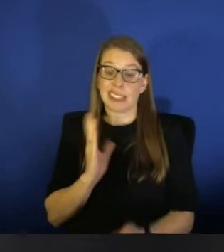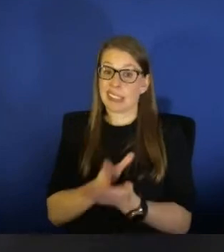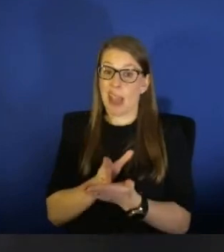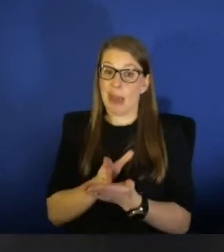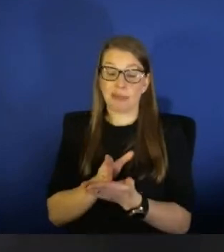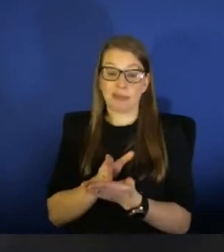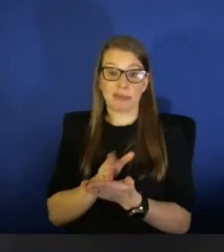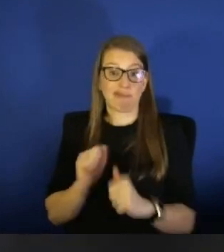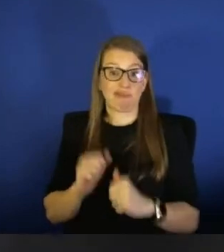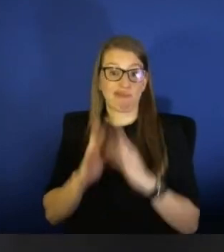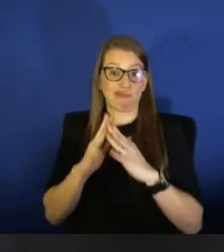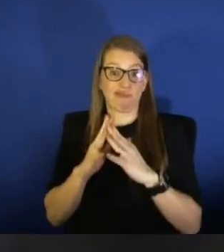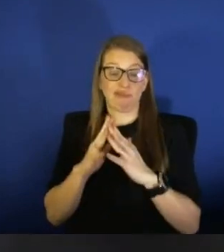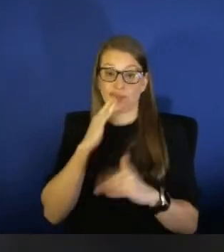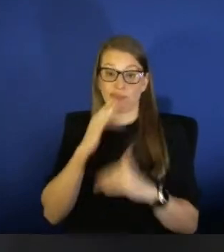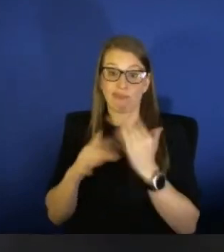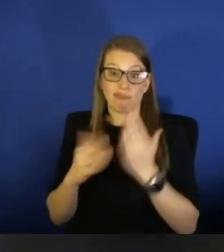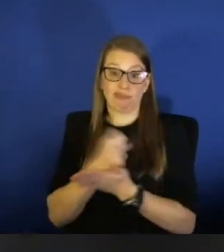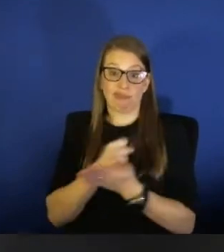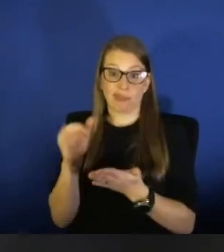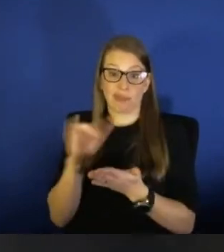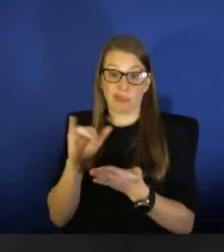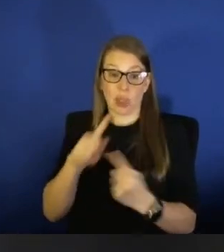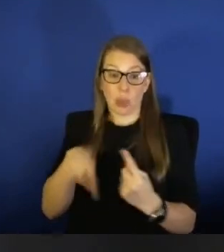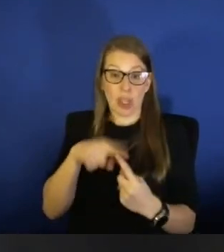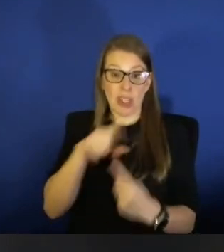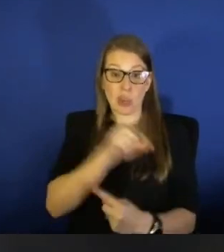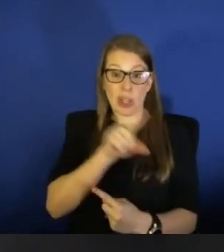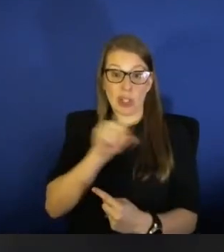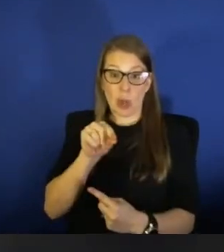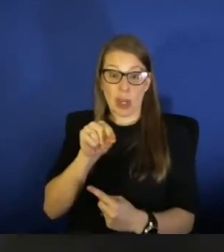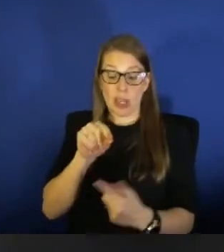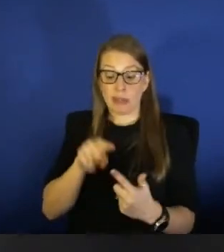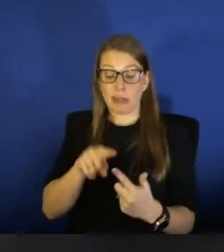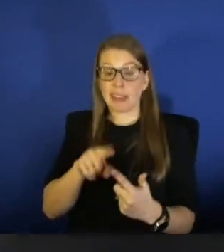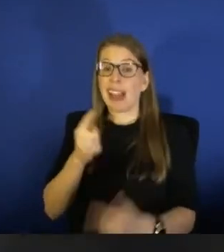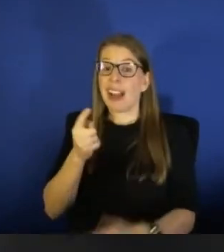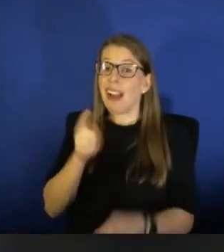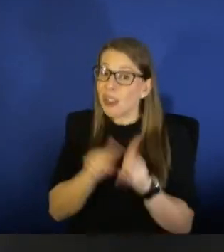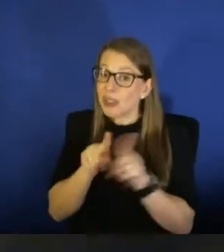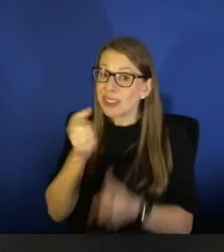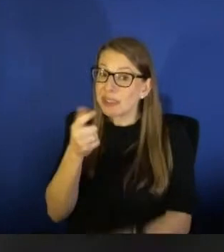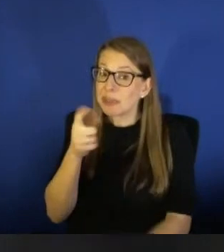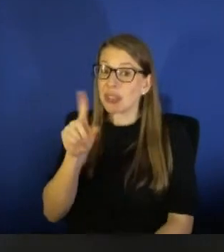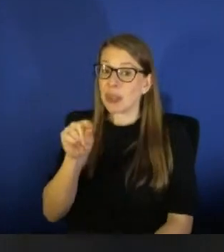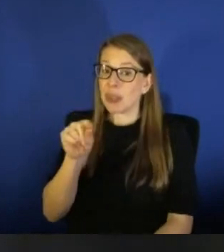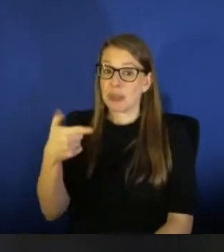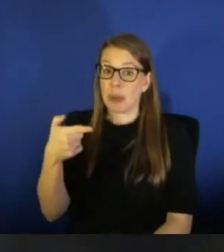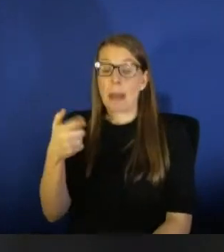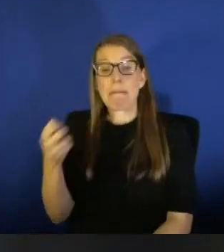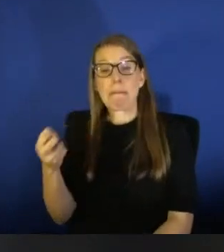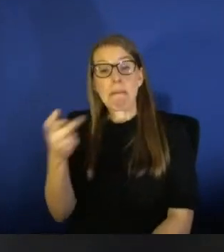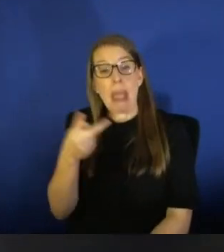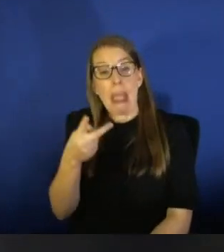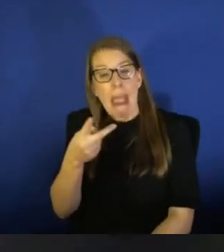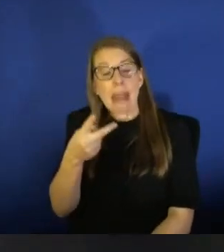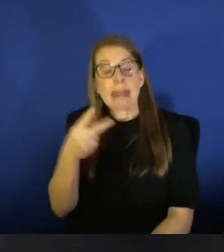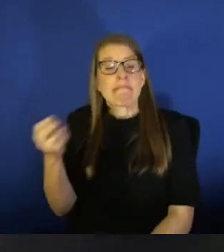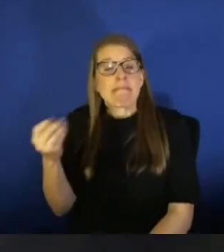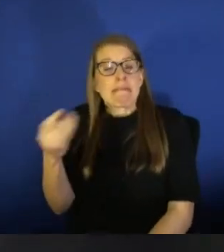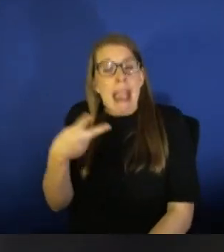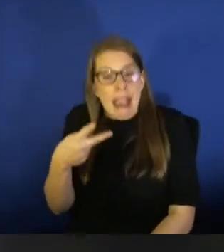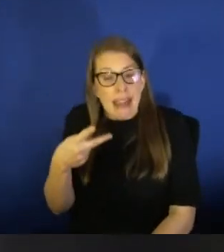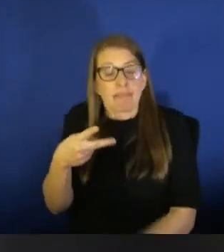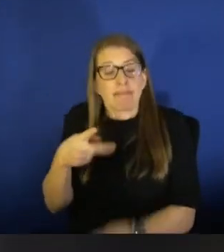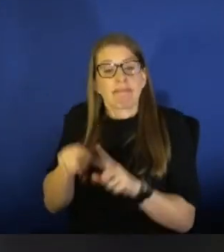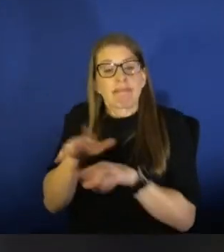blood drives altogether in 2020 and a little bit in 2021. We've seen them come back, we've seen them return, but